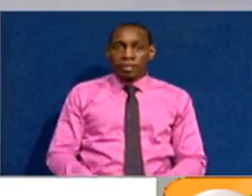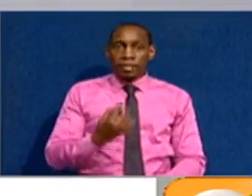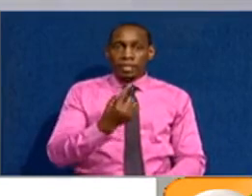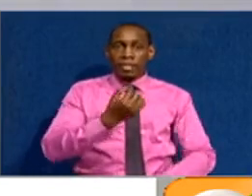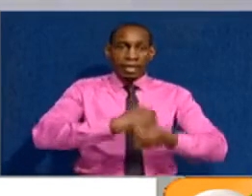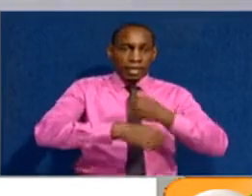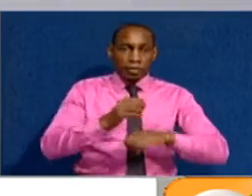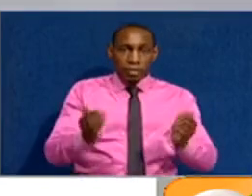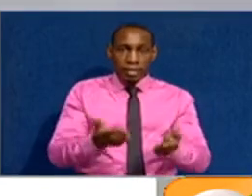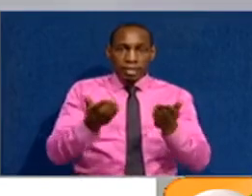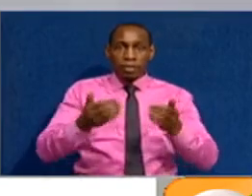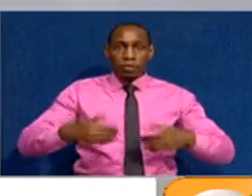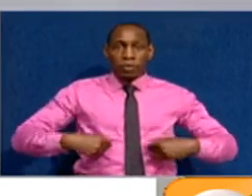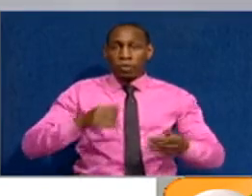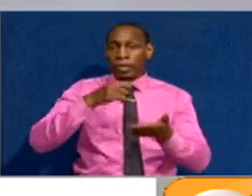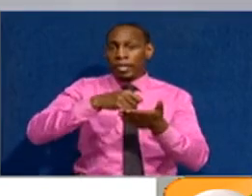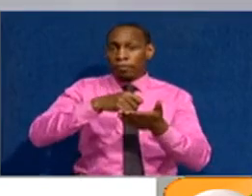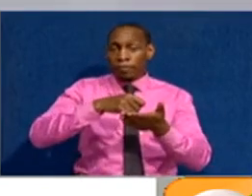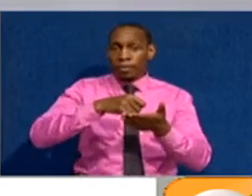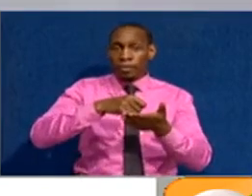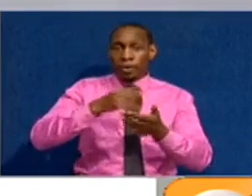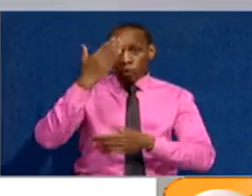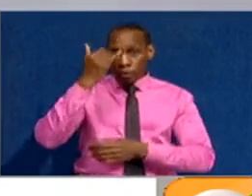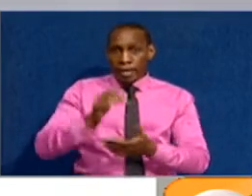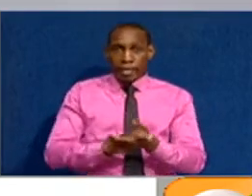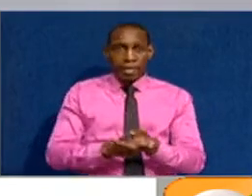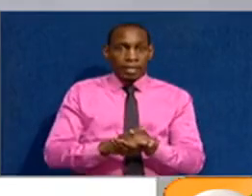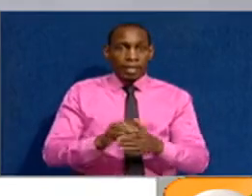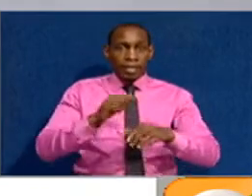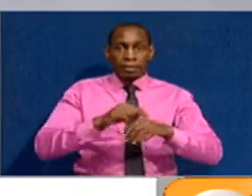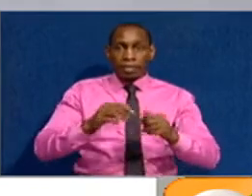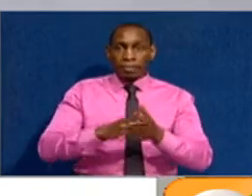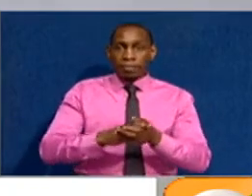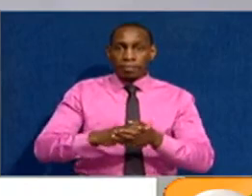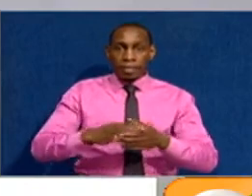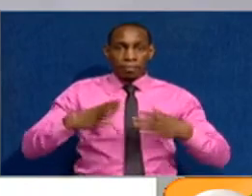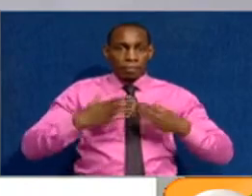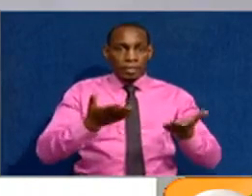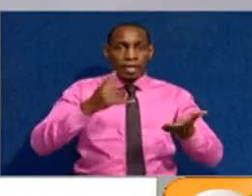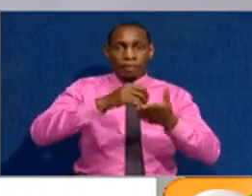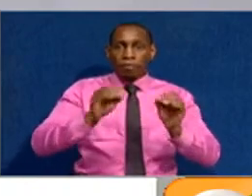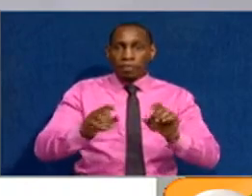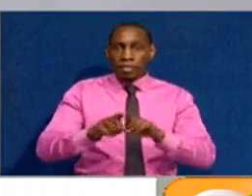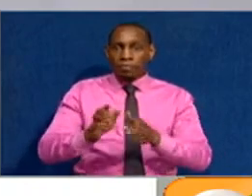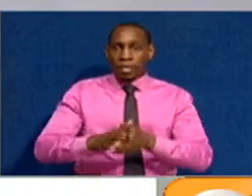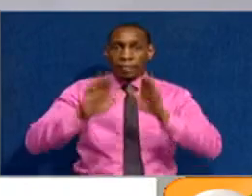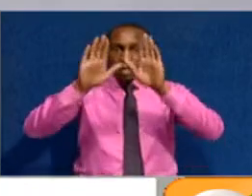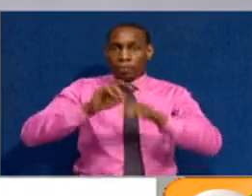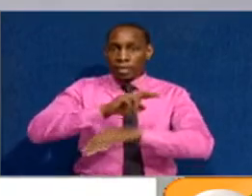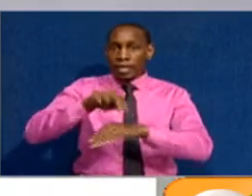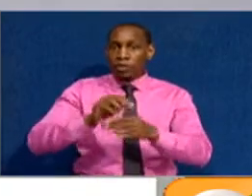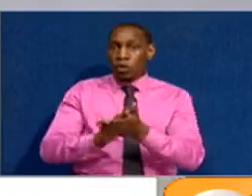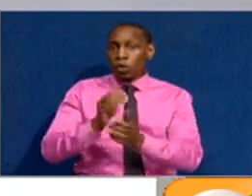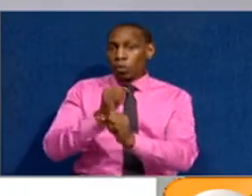must be made to urge them to willingly get involved. Because when roughly 70% of the population is excluded from such monumental